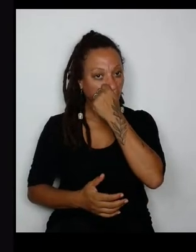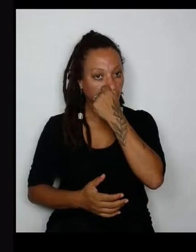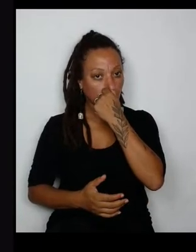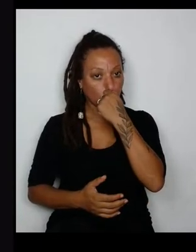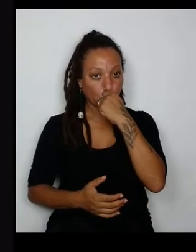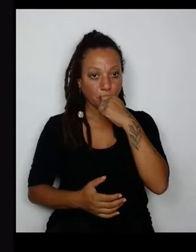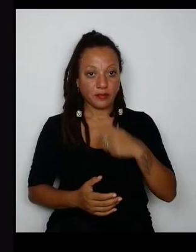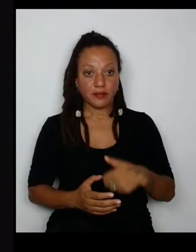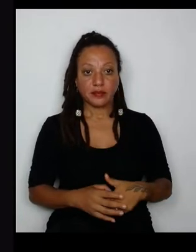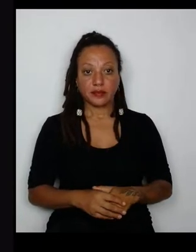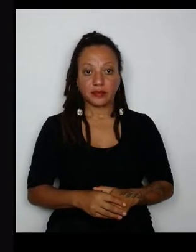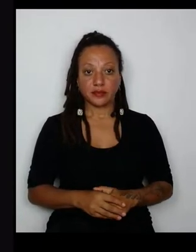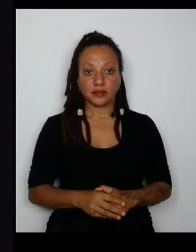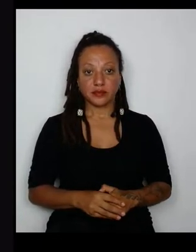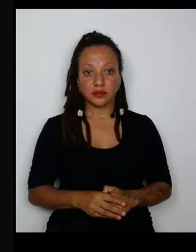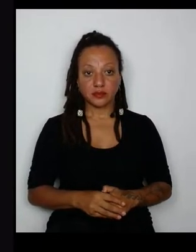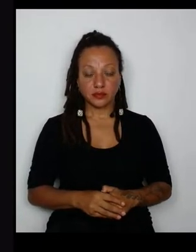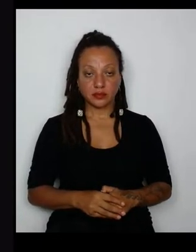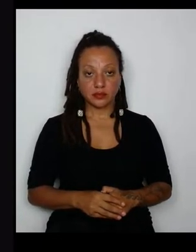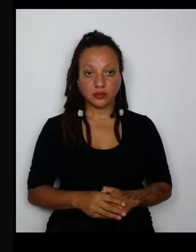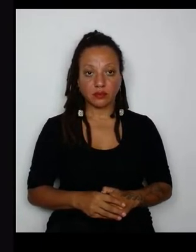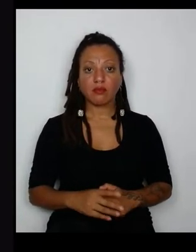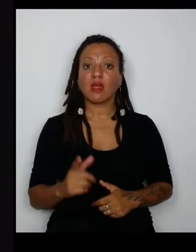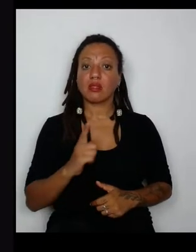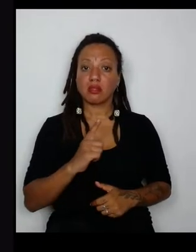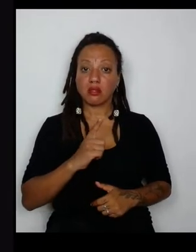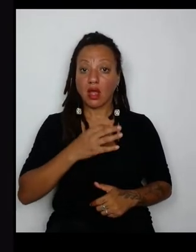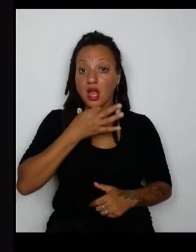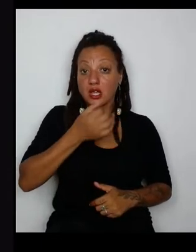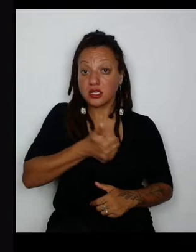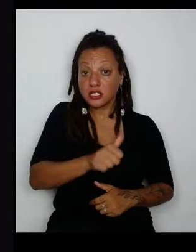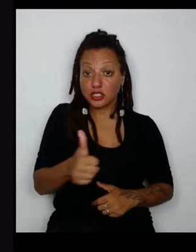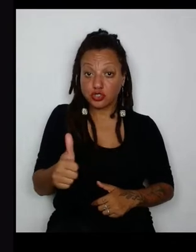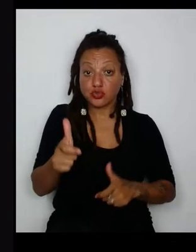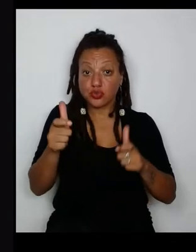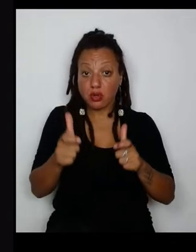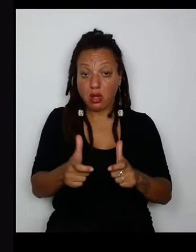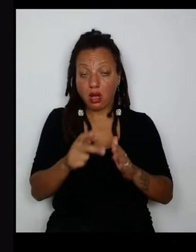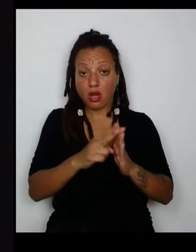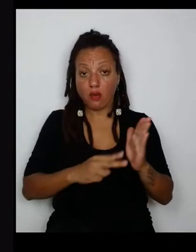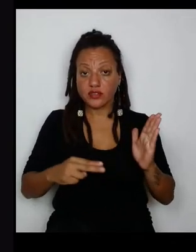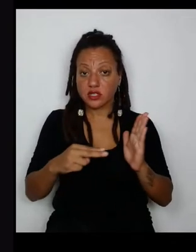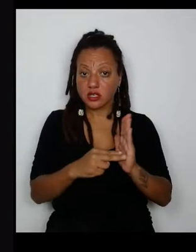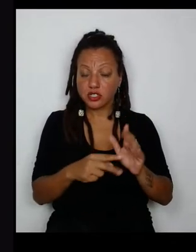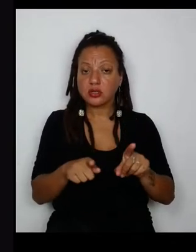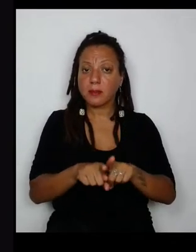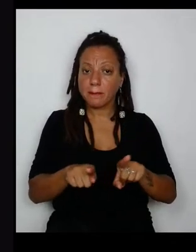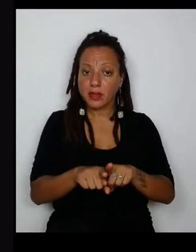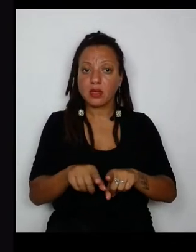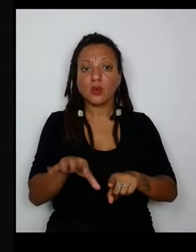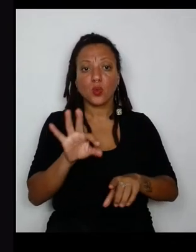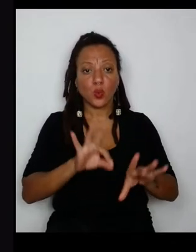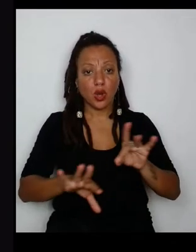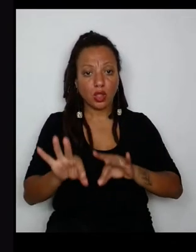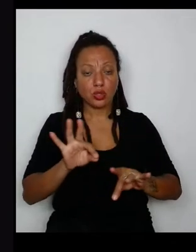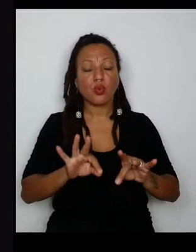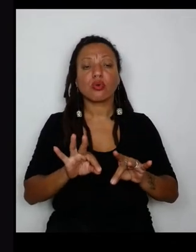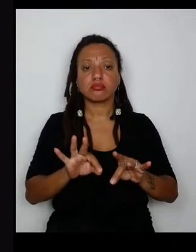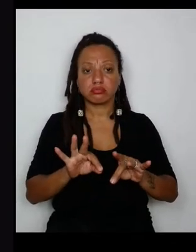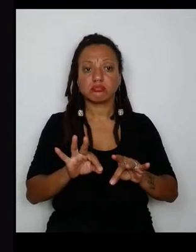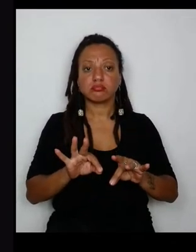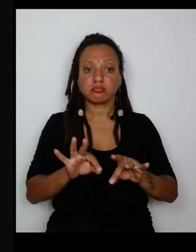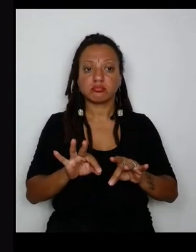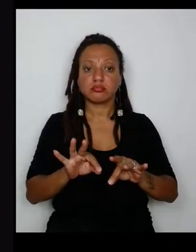for constantly being curated into shows that explore gogan's legacy and not